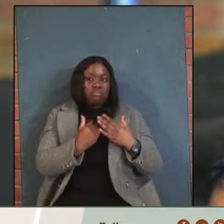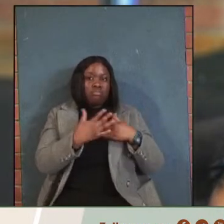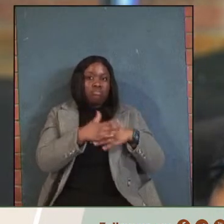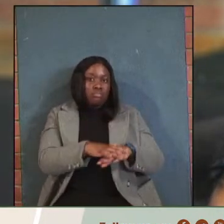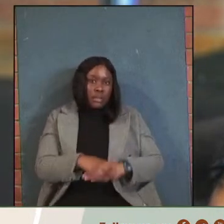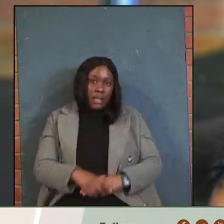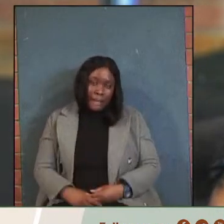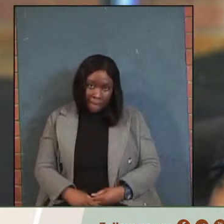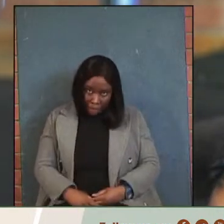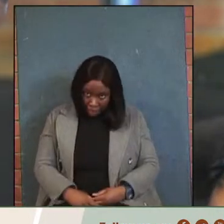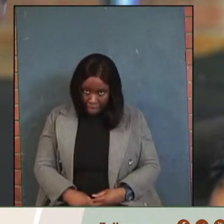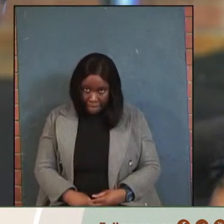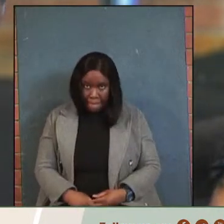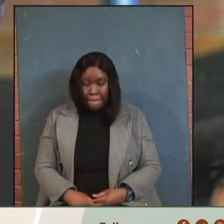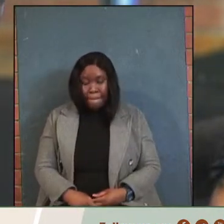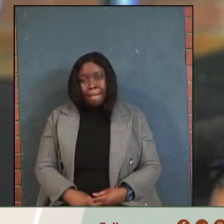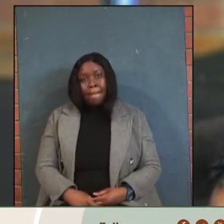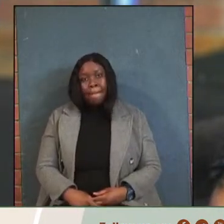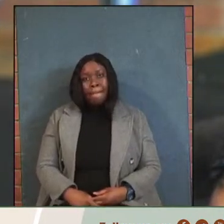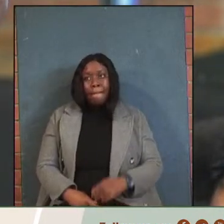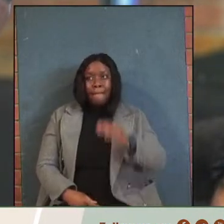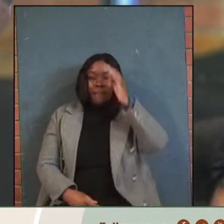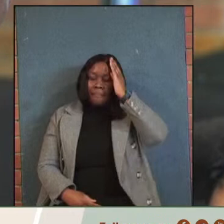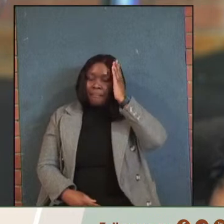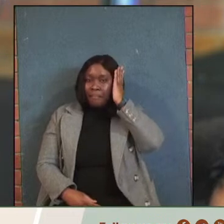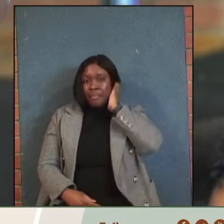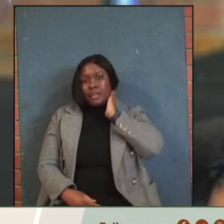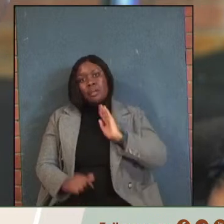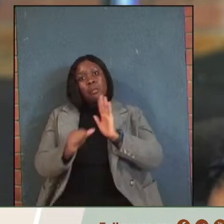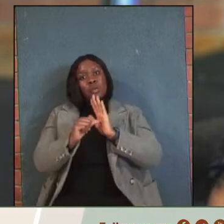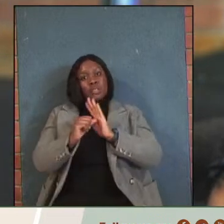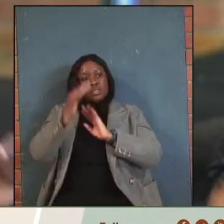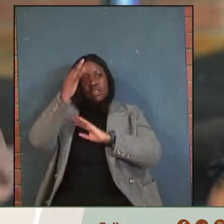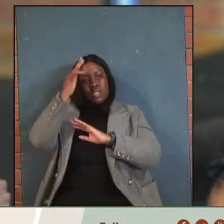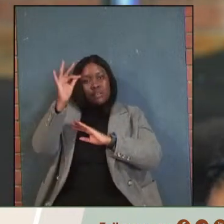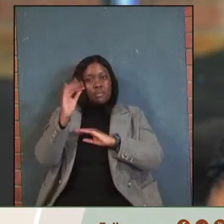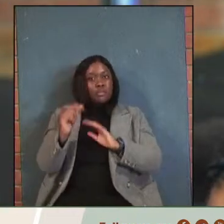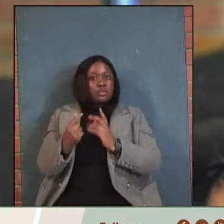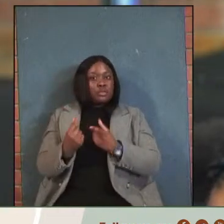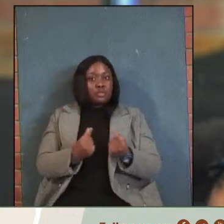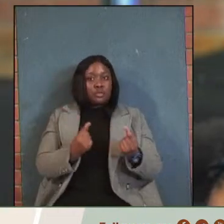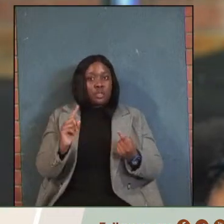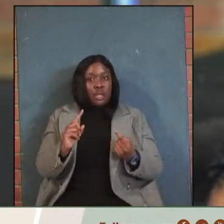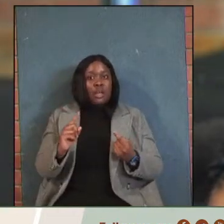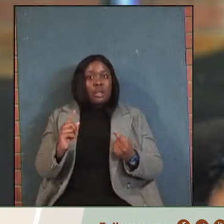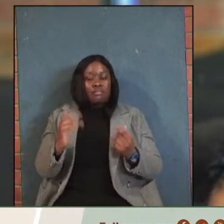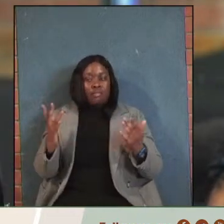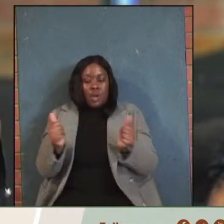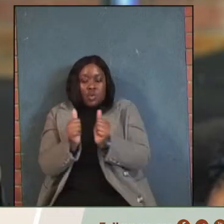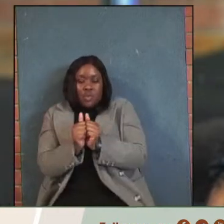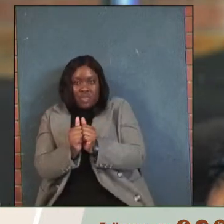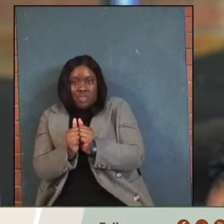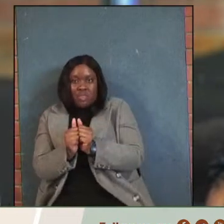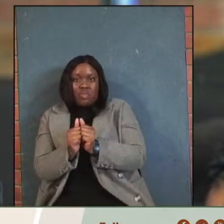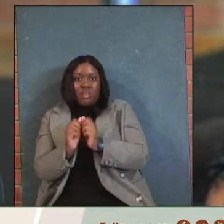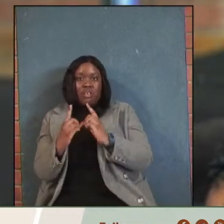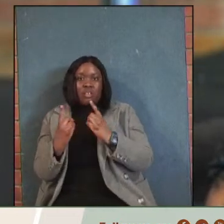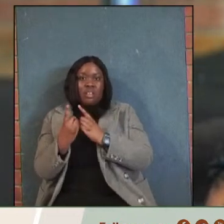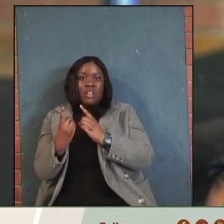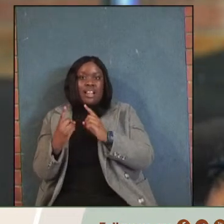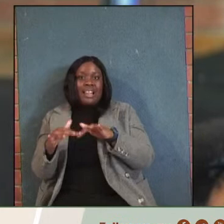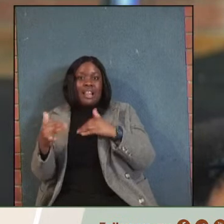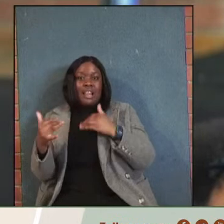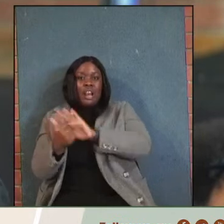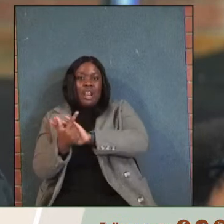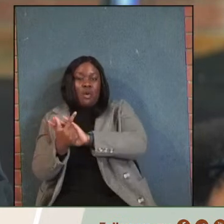learners can be taught in these centers. The government should also link this initiative with legislation and provide laws and regulations